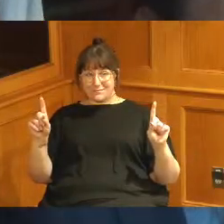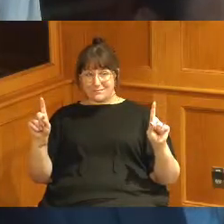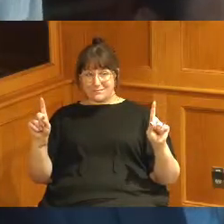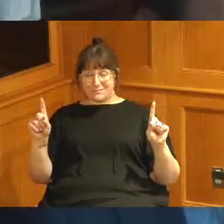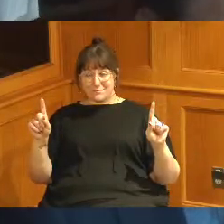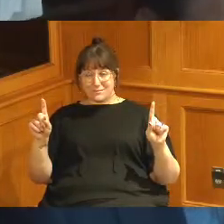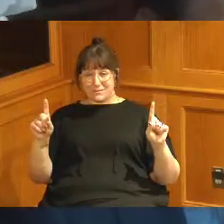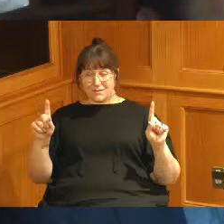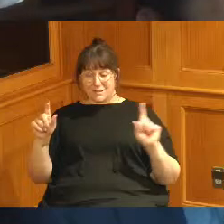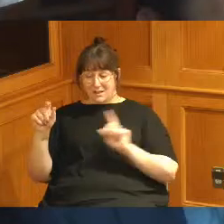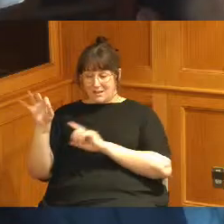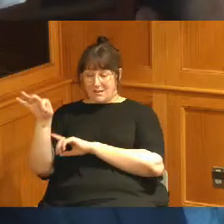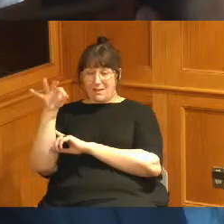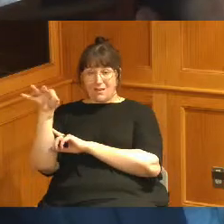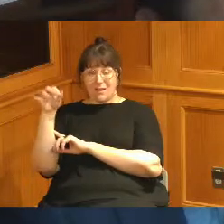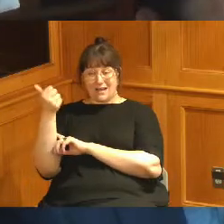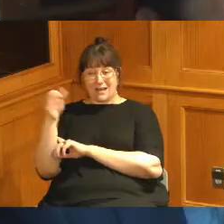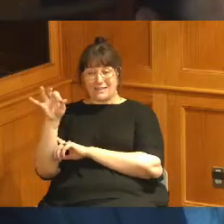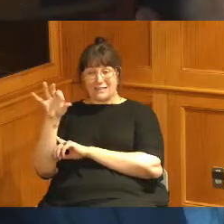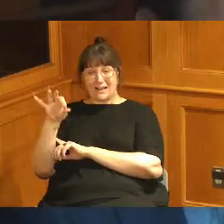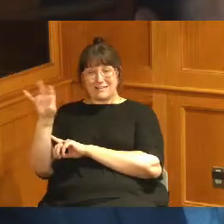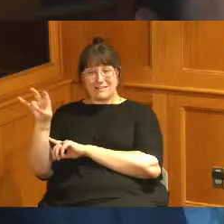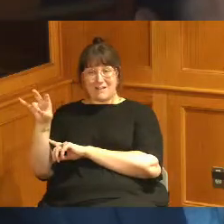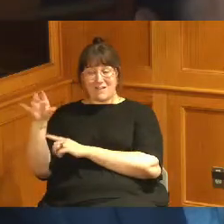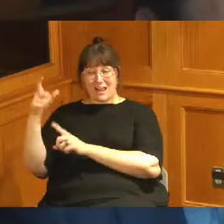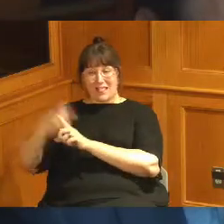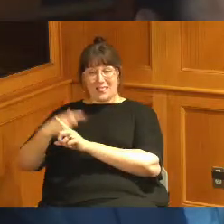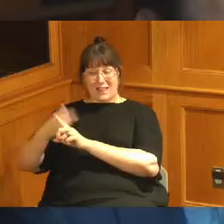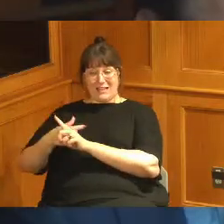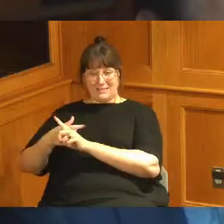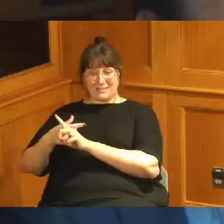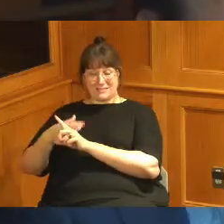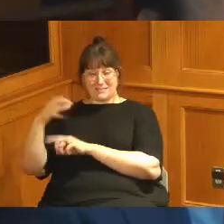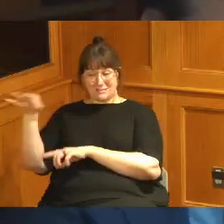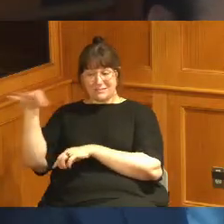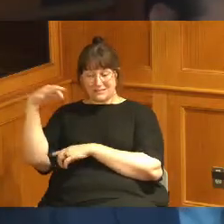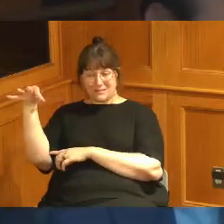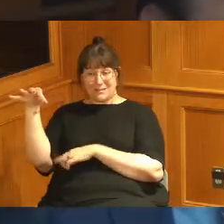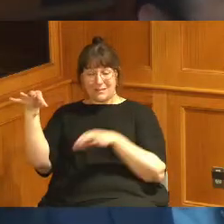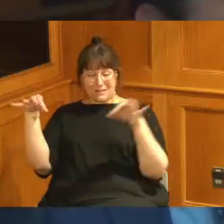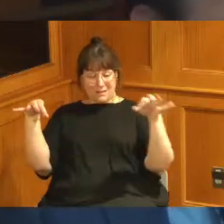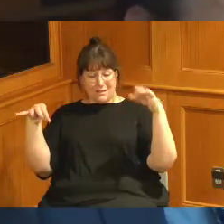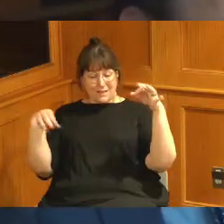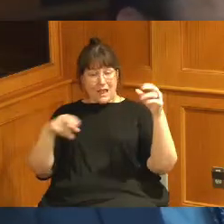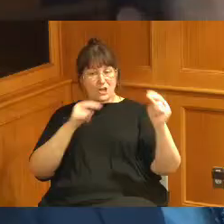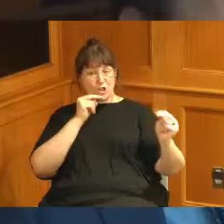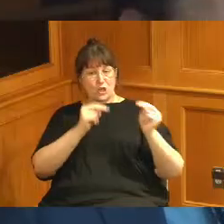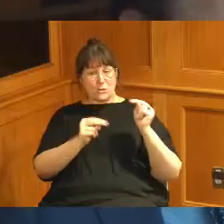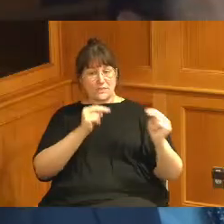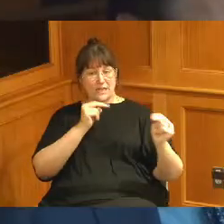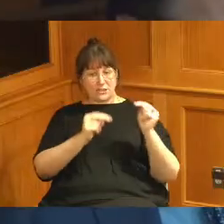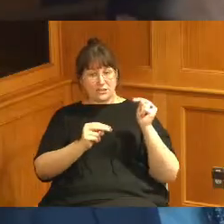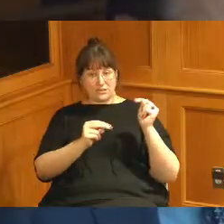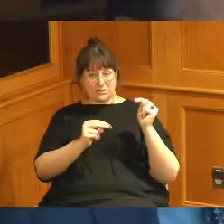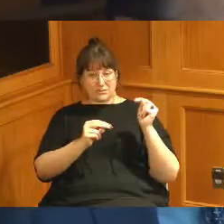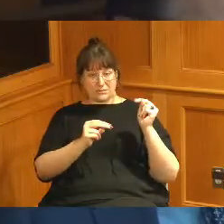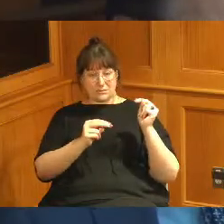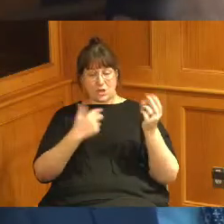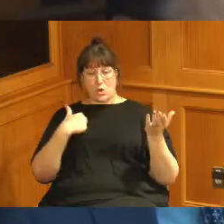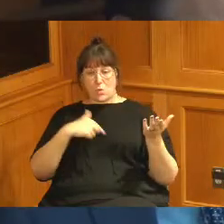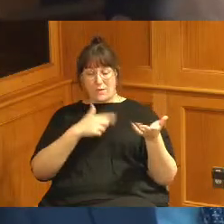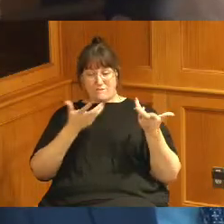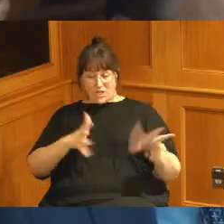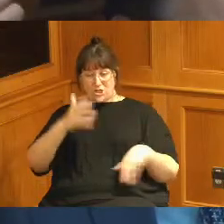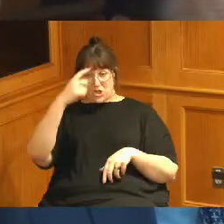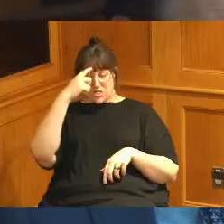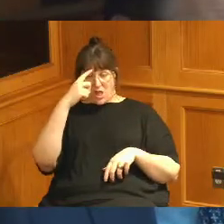One is a lease, 1997. One says enter a negotiation, which we thought we was already